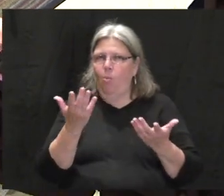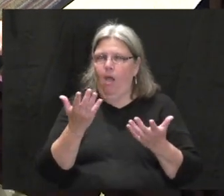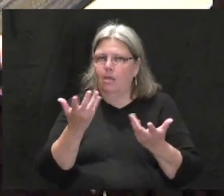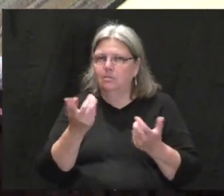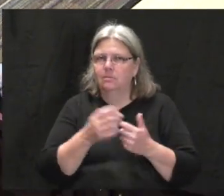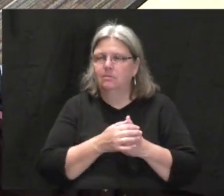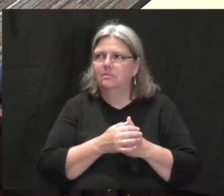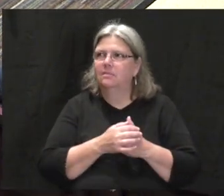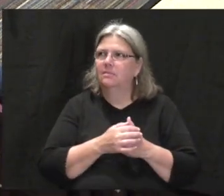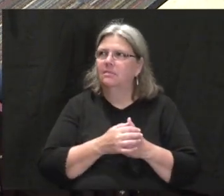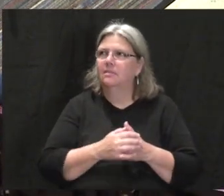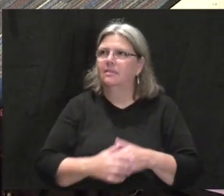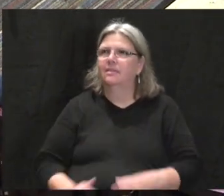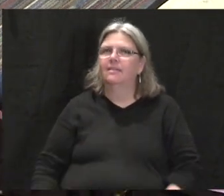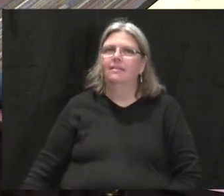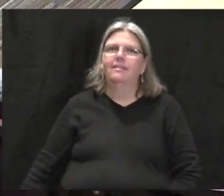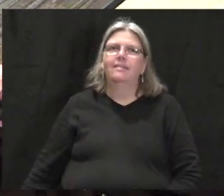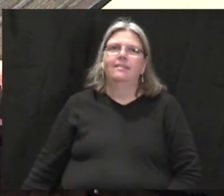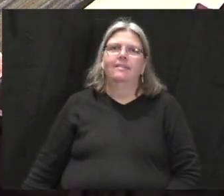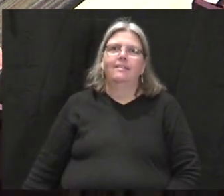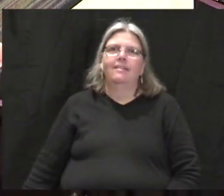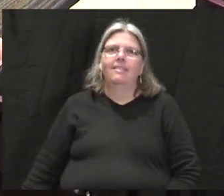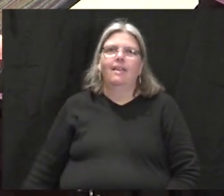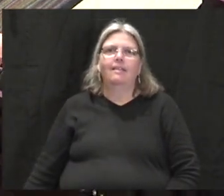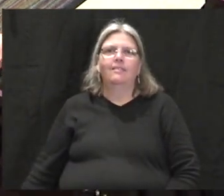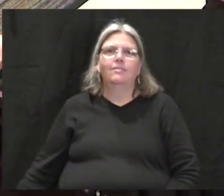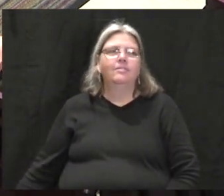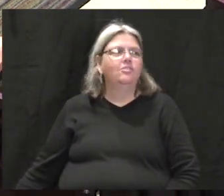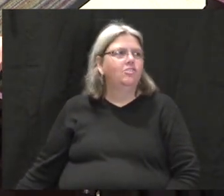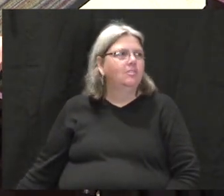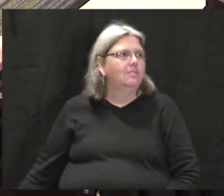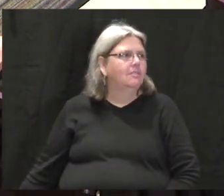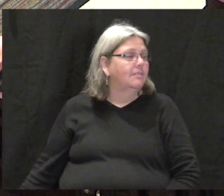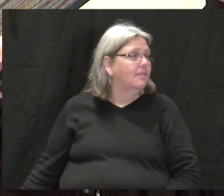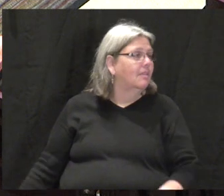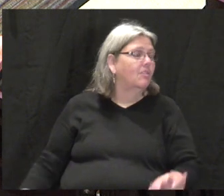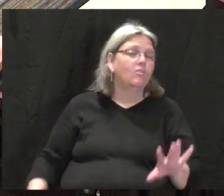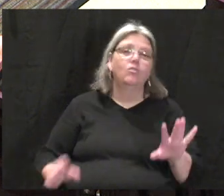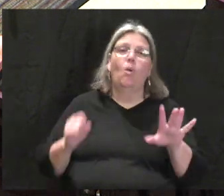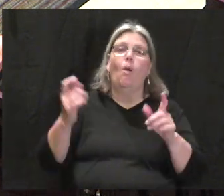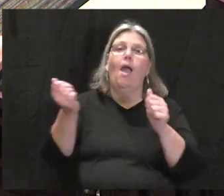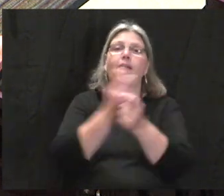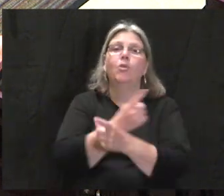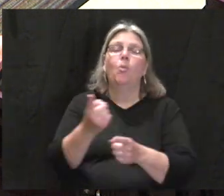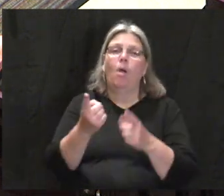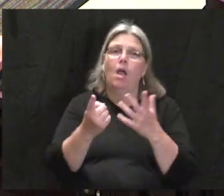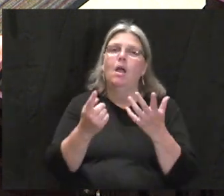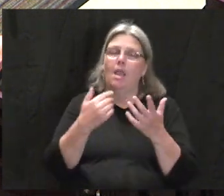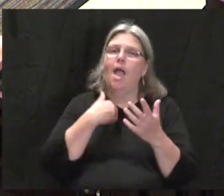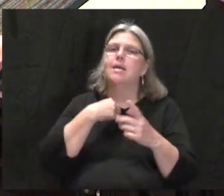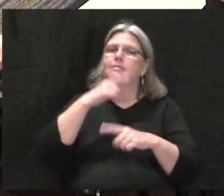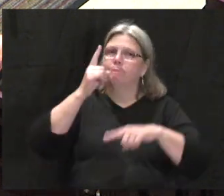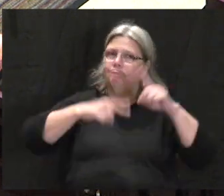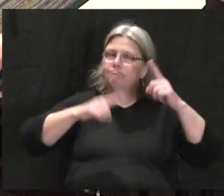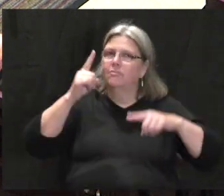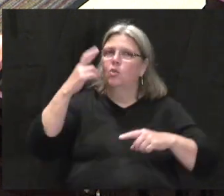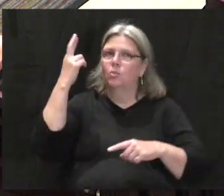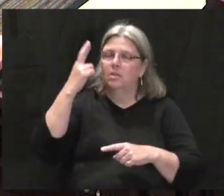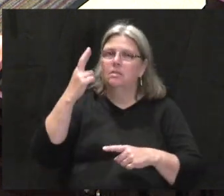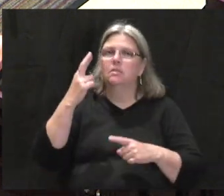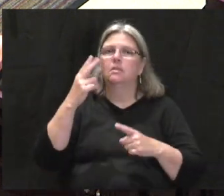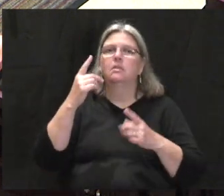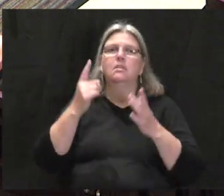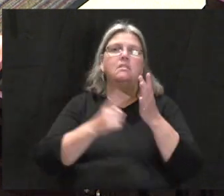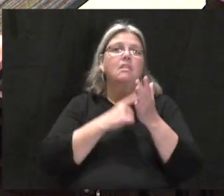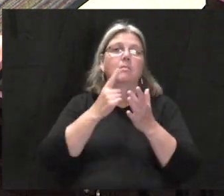trailing spouse. You know, it's my husband got another job or my wife got another job in a different city and we're leaving. A lot of times it's educationally related. Sometimes